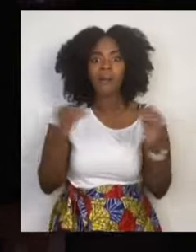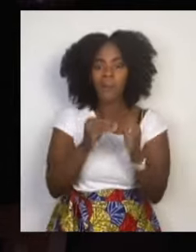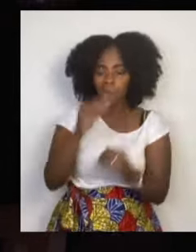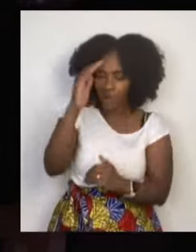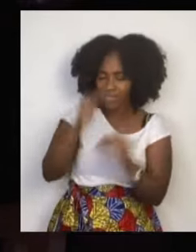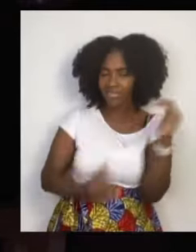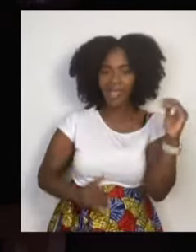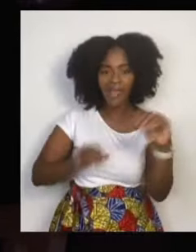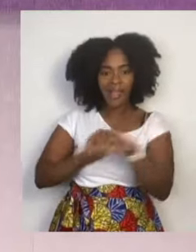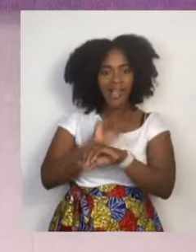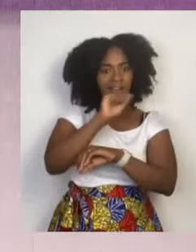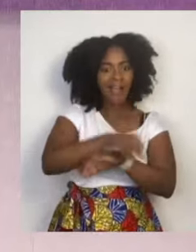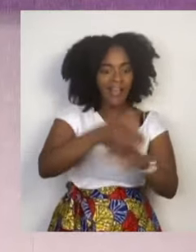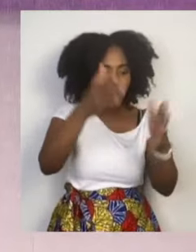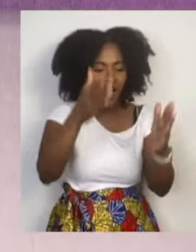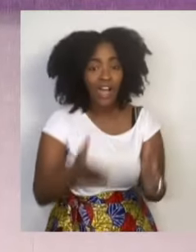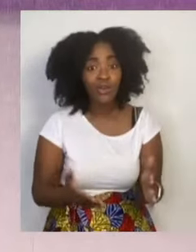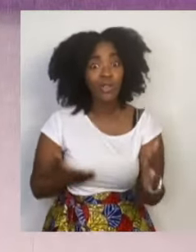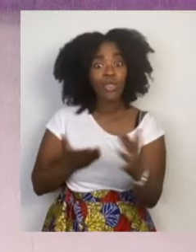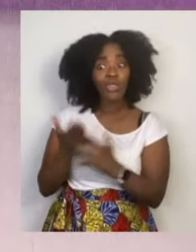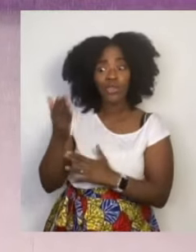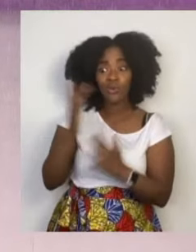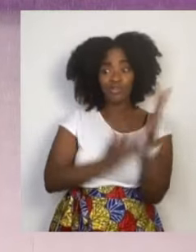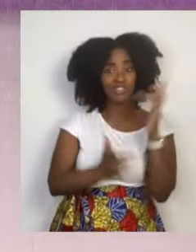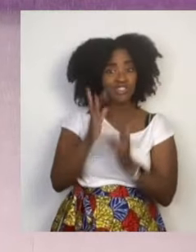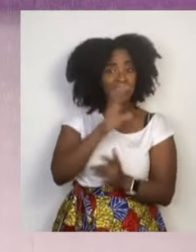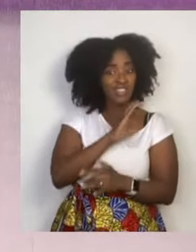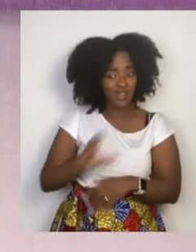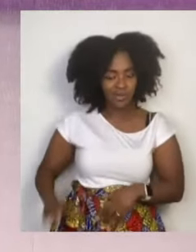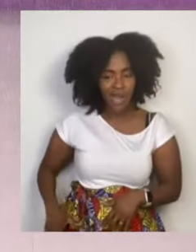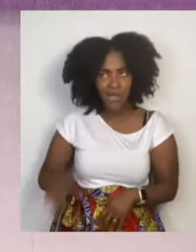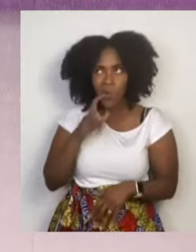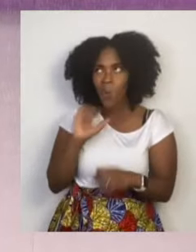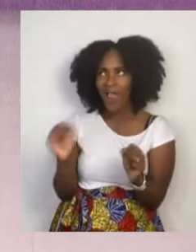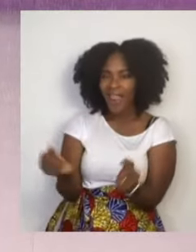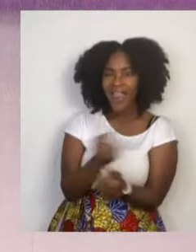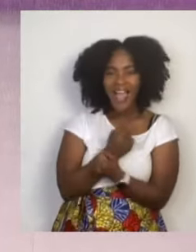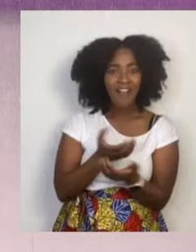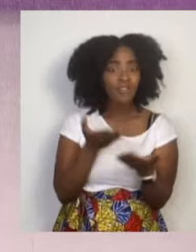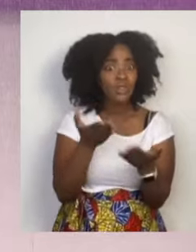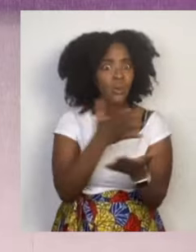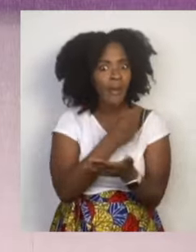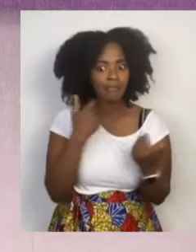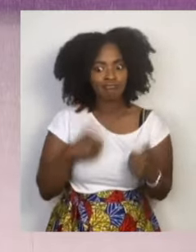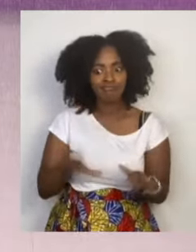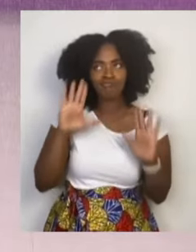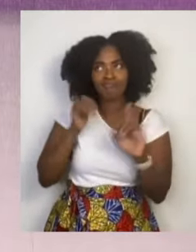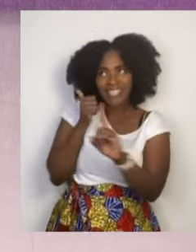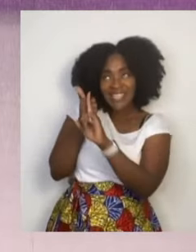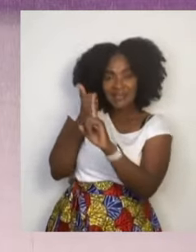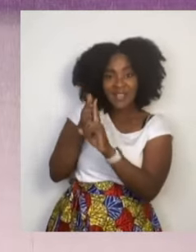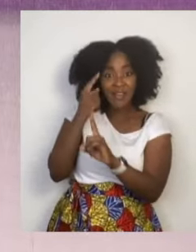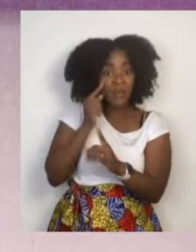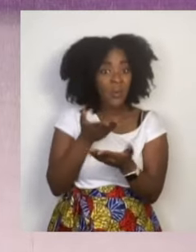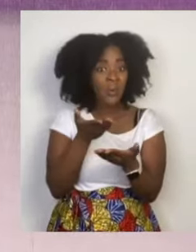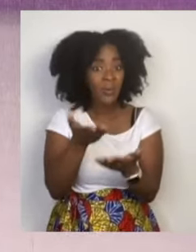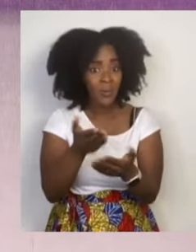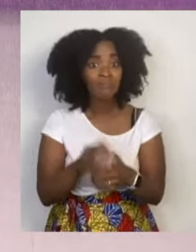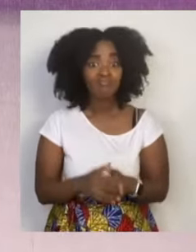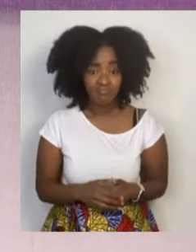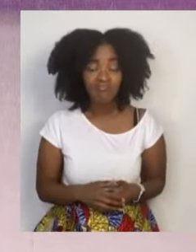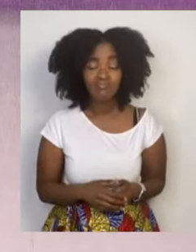who loved you and gave himself for you. Faith is acting like what